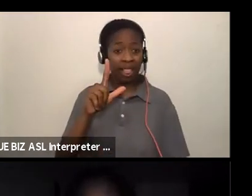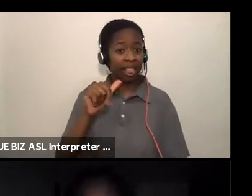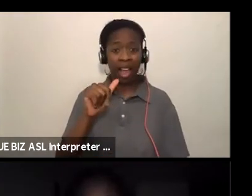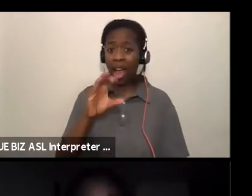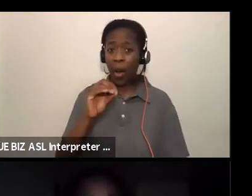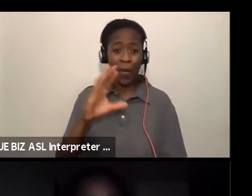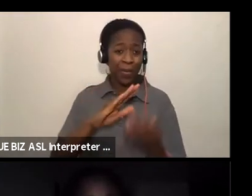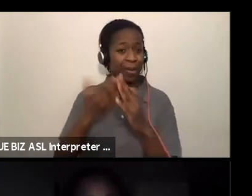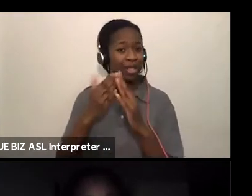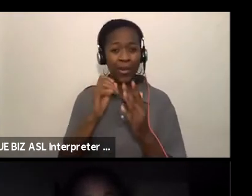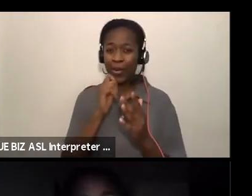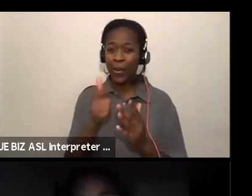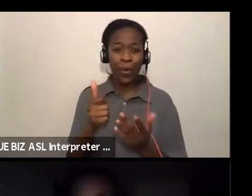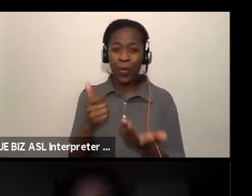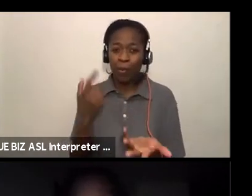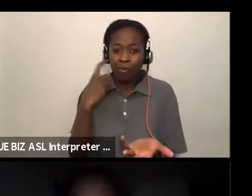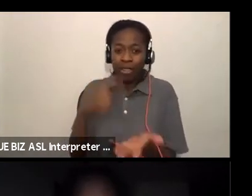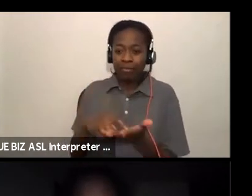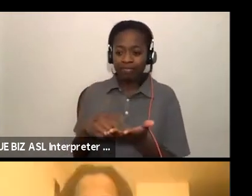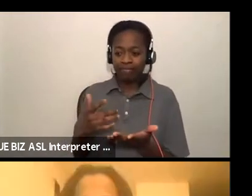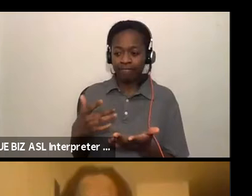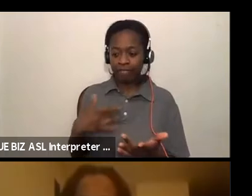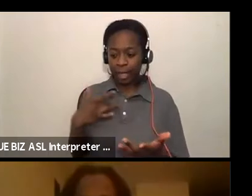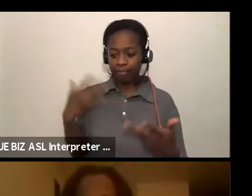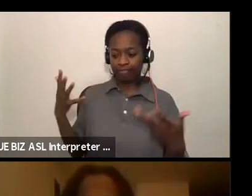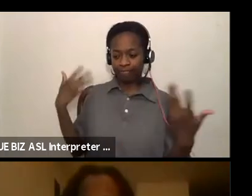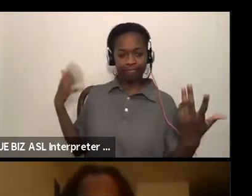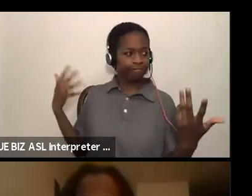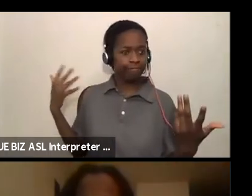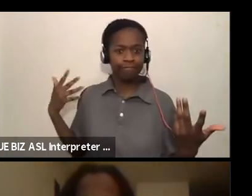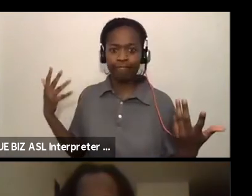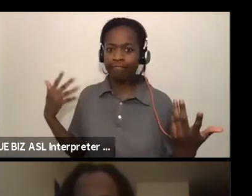So they don't feel welcome. They don't feel